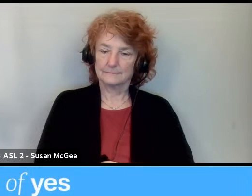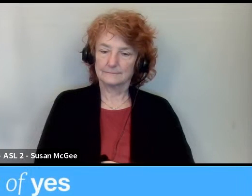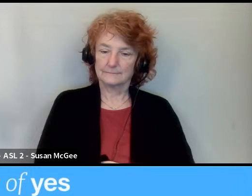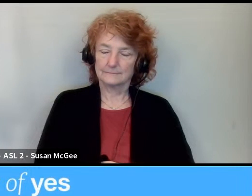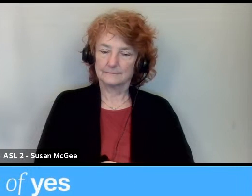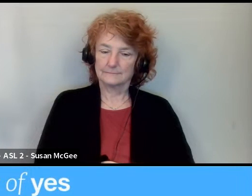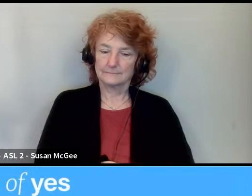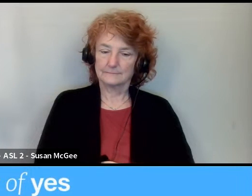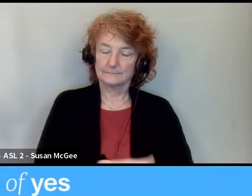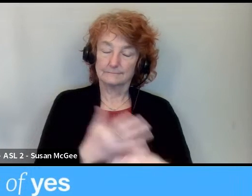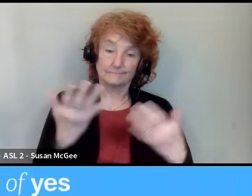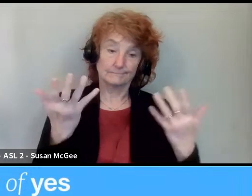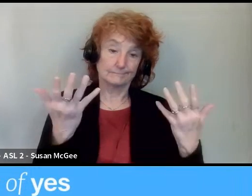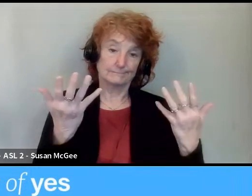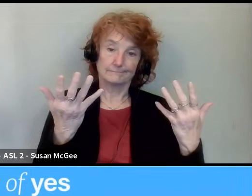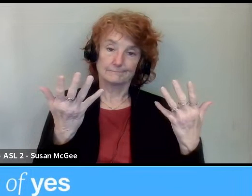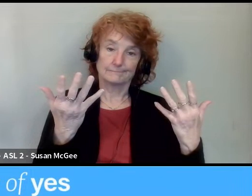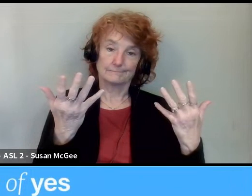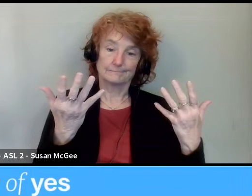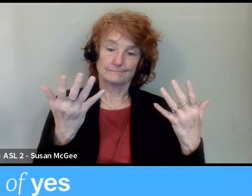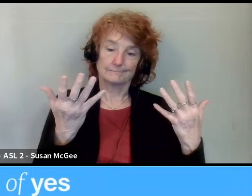You should be able to turn your,